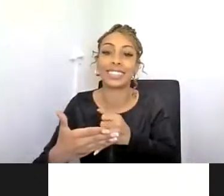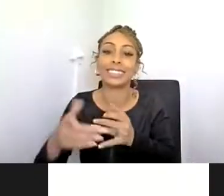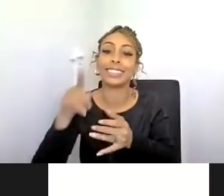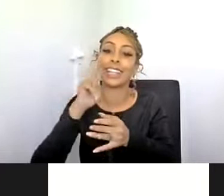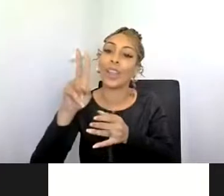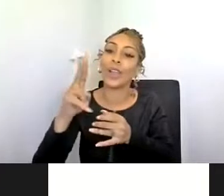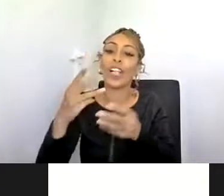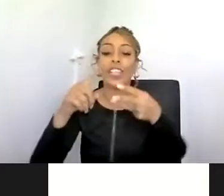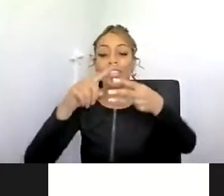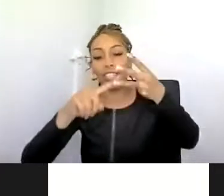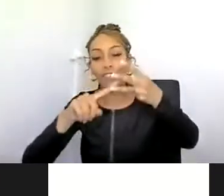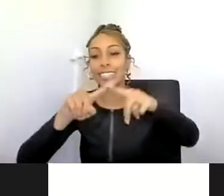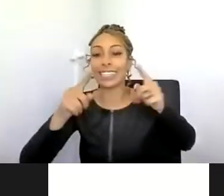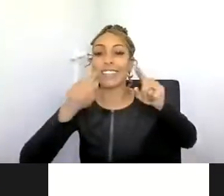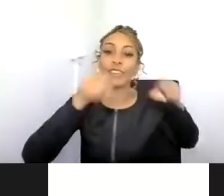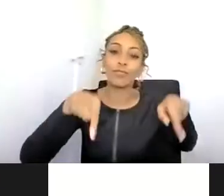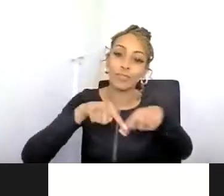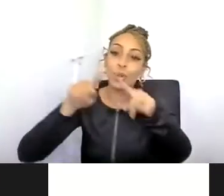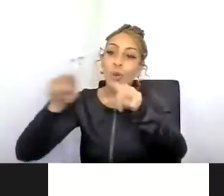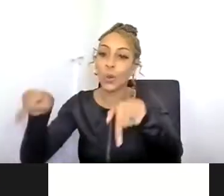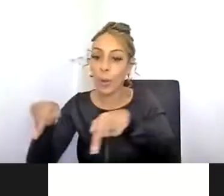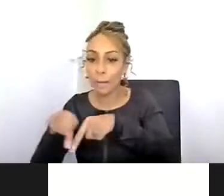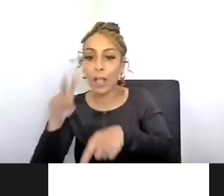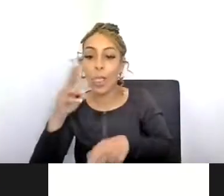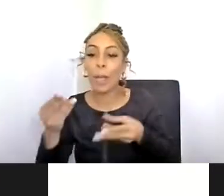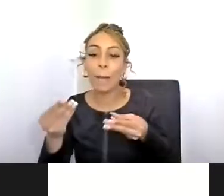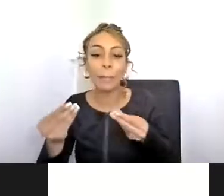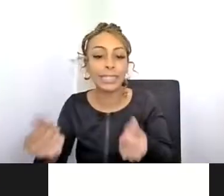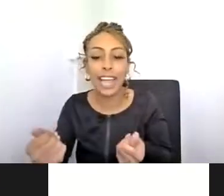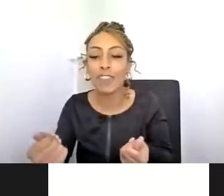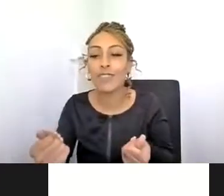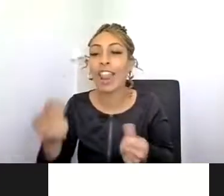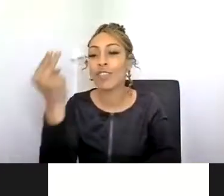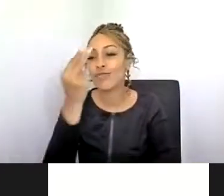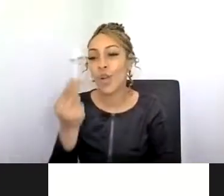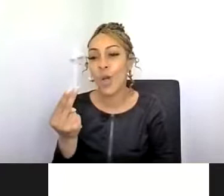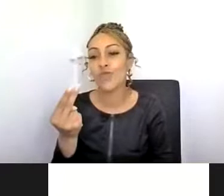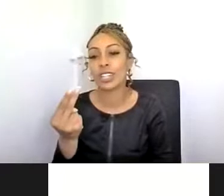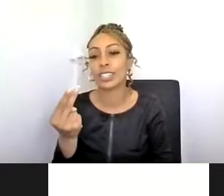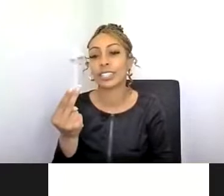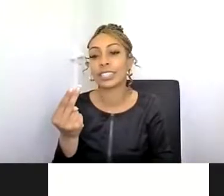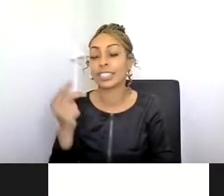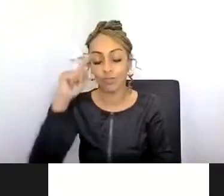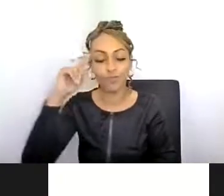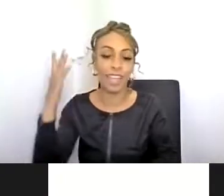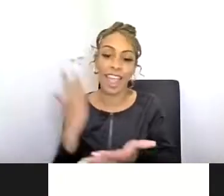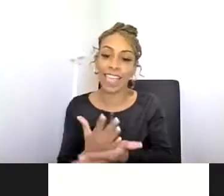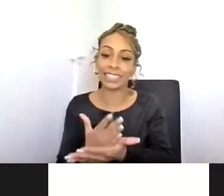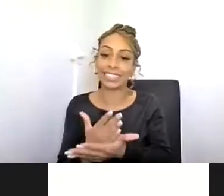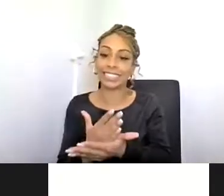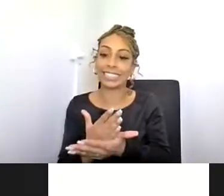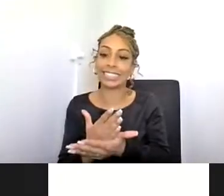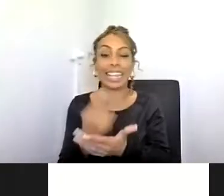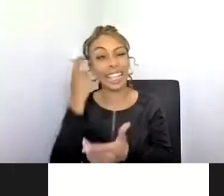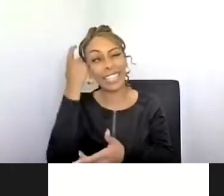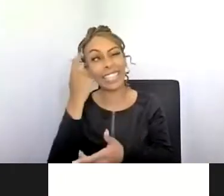looking at 3 different rooms that will look at materiality, drawing, and interpretation of reality, which is very much about